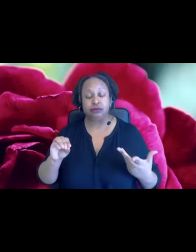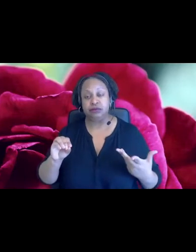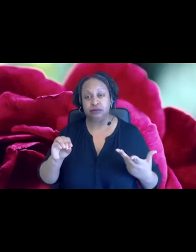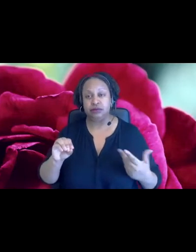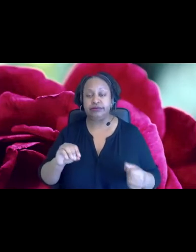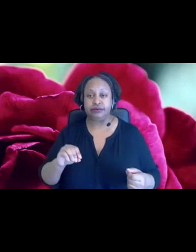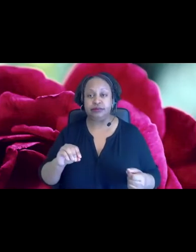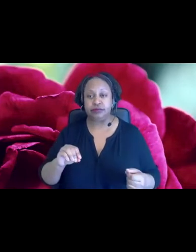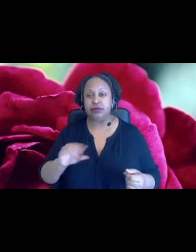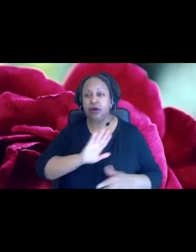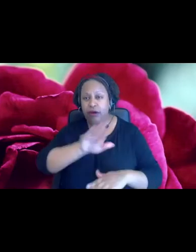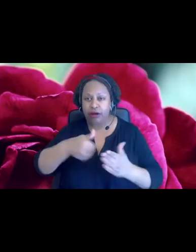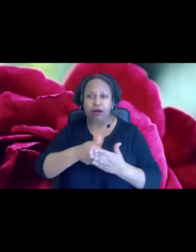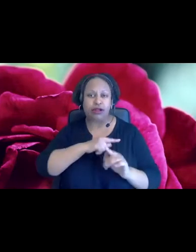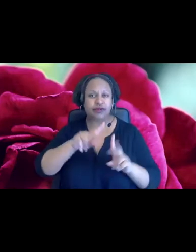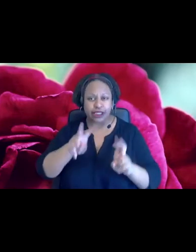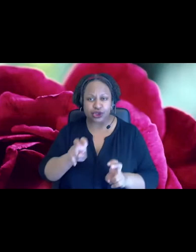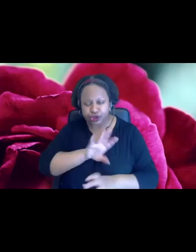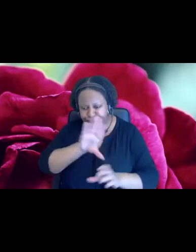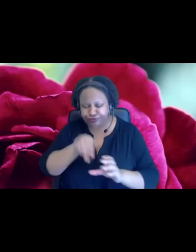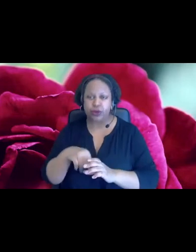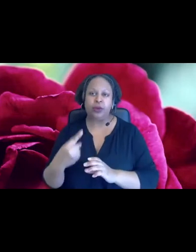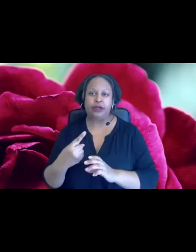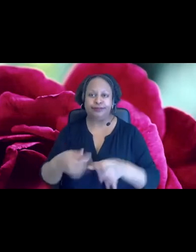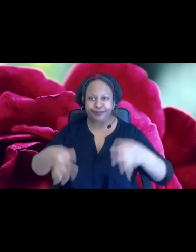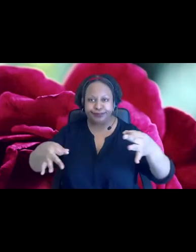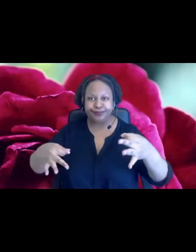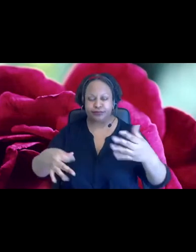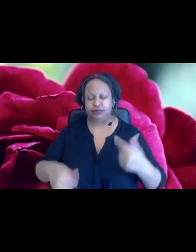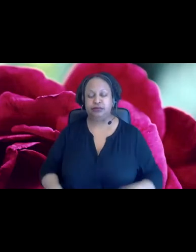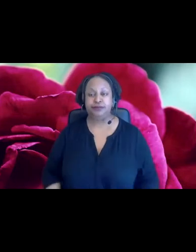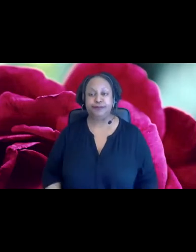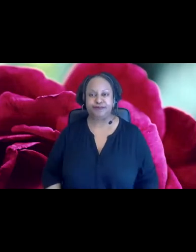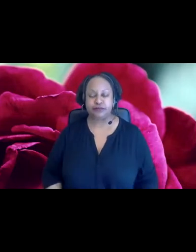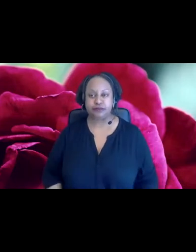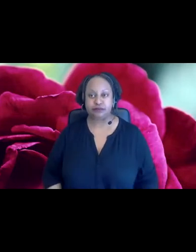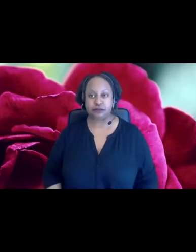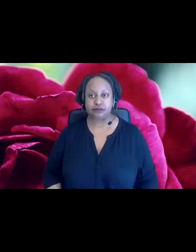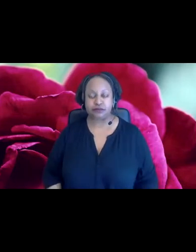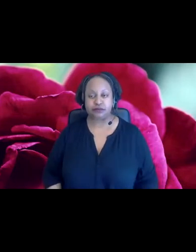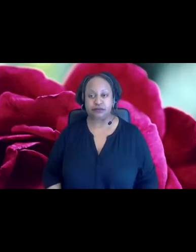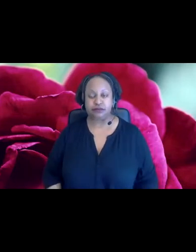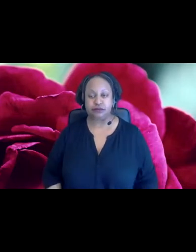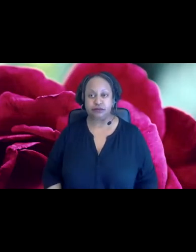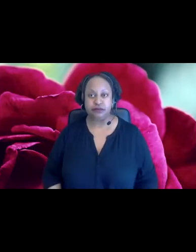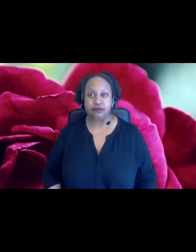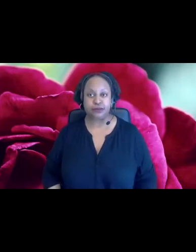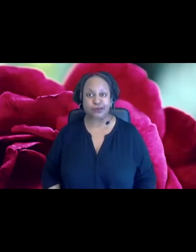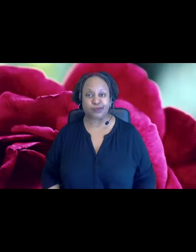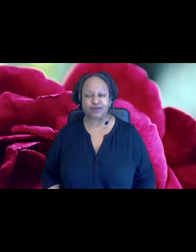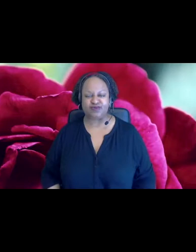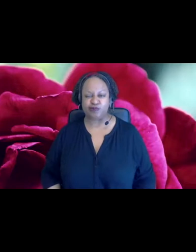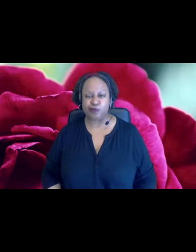cover all of these issues. There wasn't a significant change in how